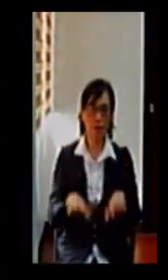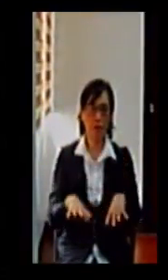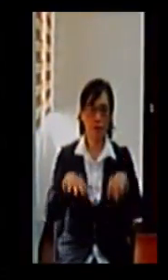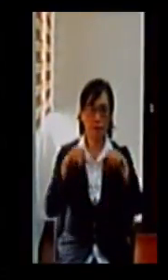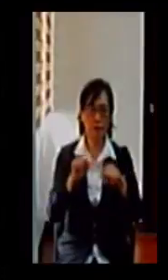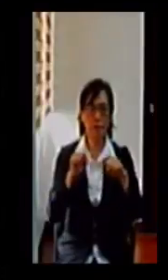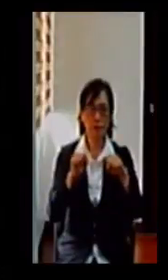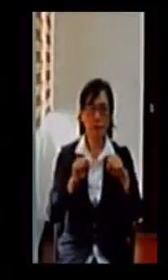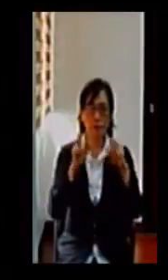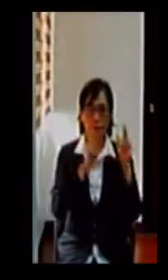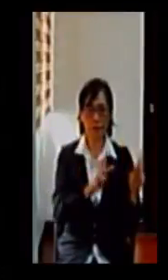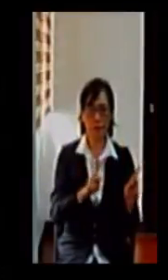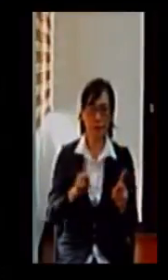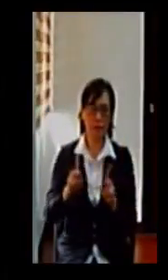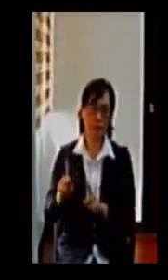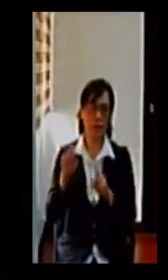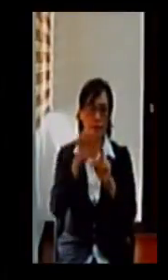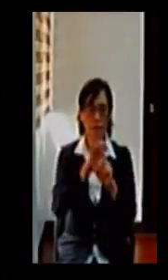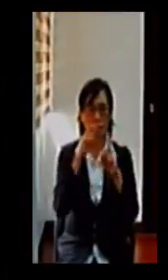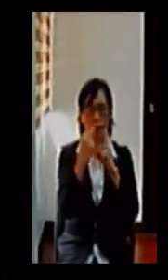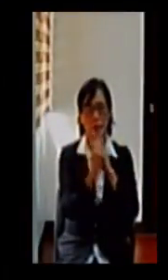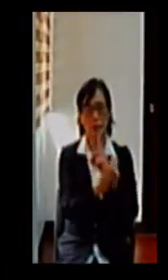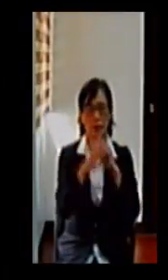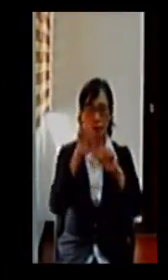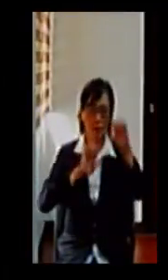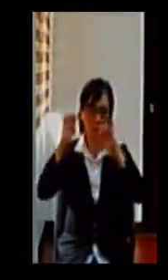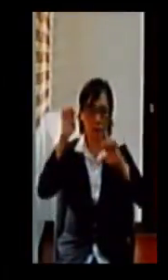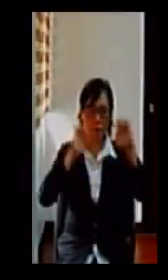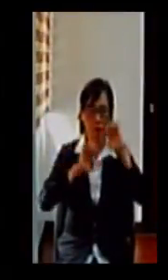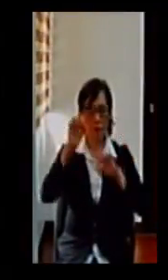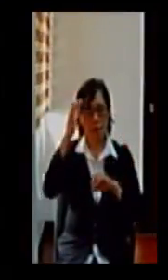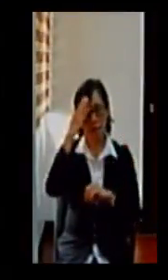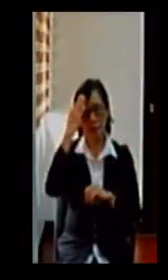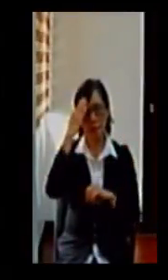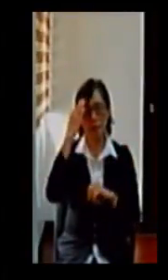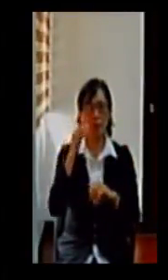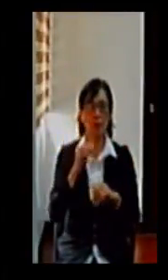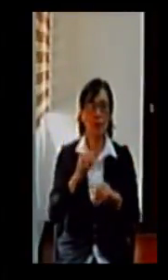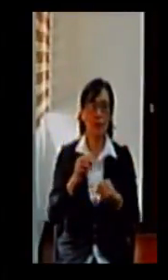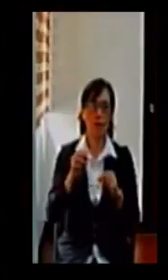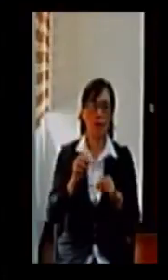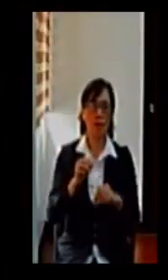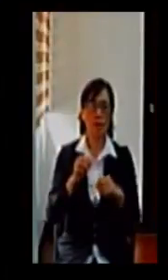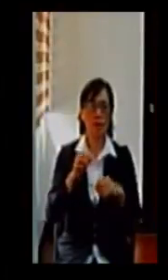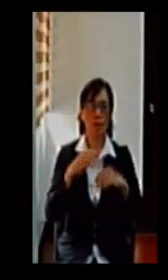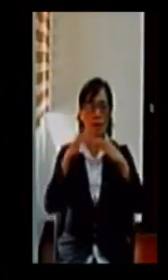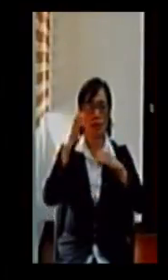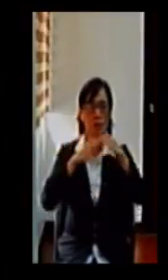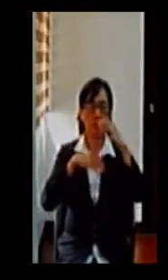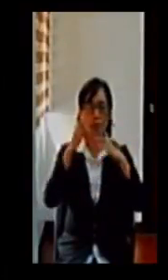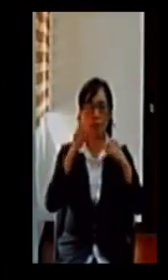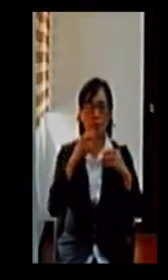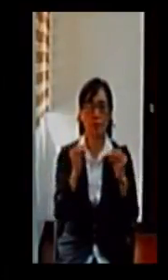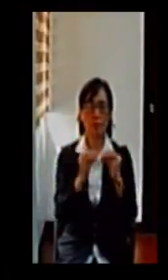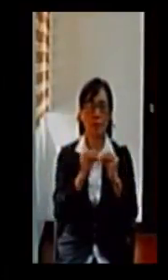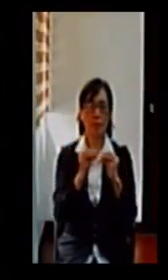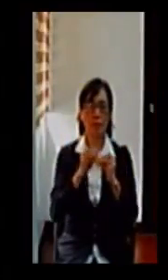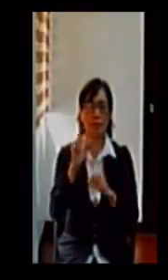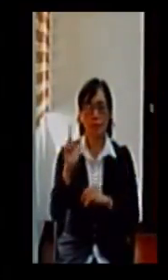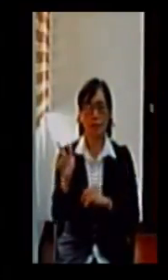planning, environmental program design and evaluation, knowledge management, and capacity building. He has also more than 20 years